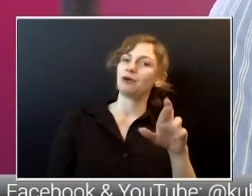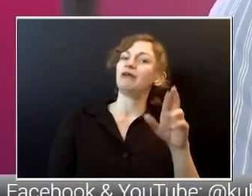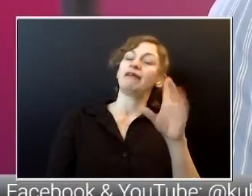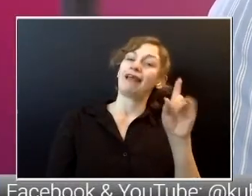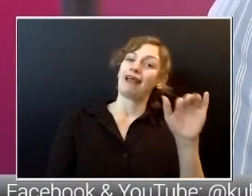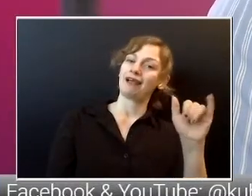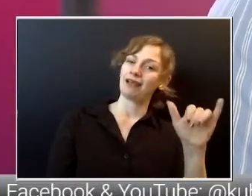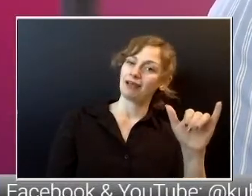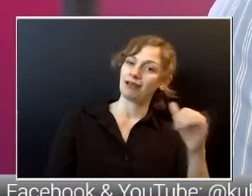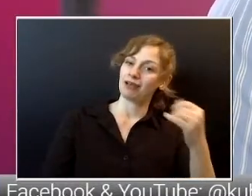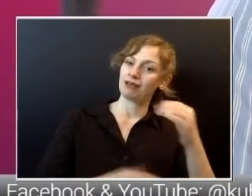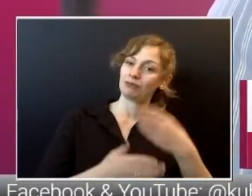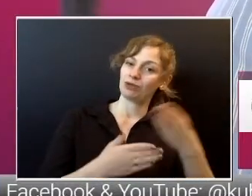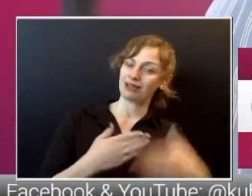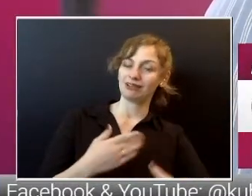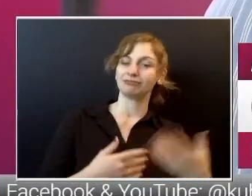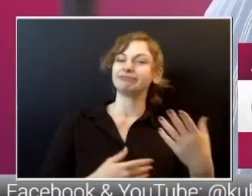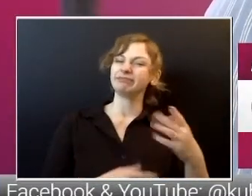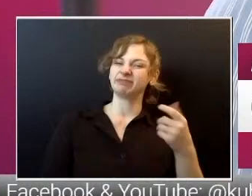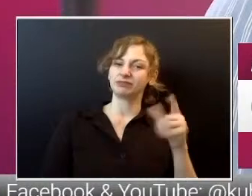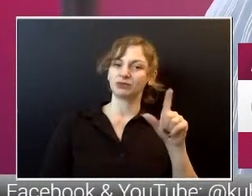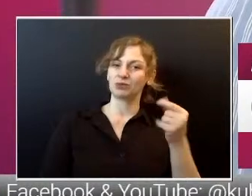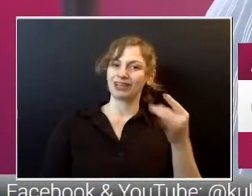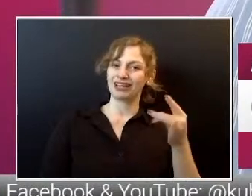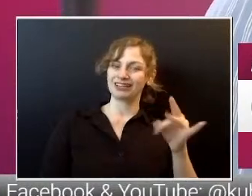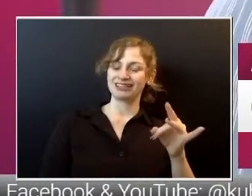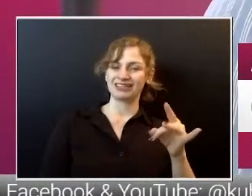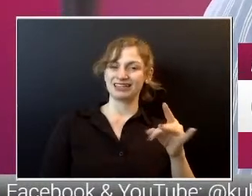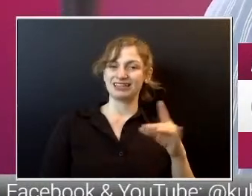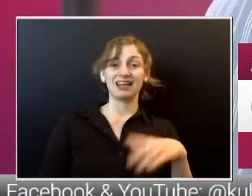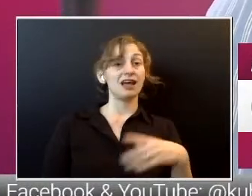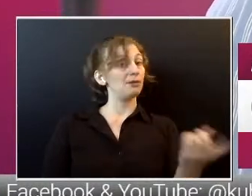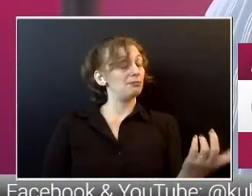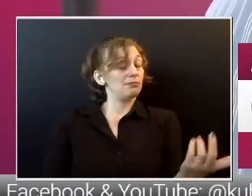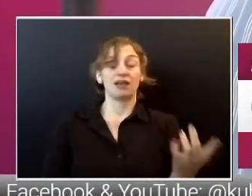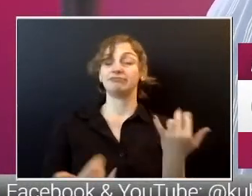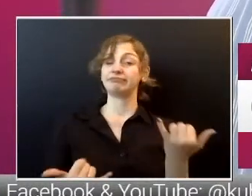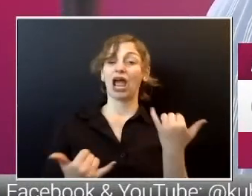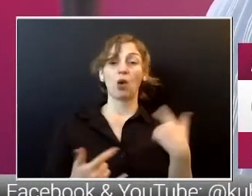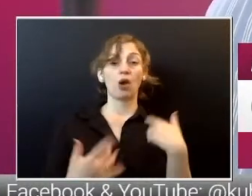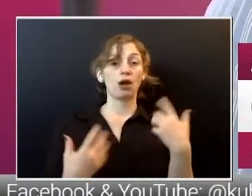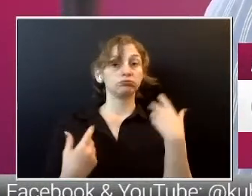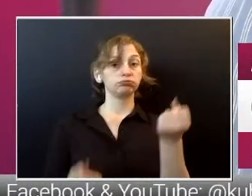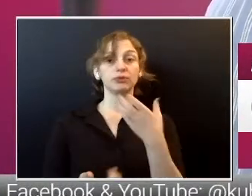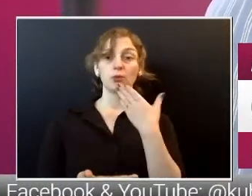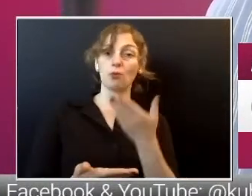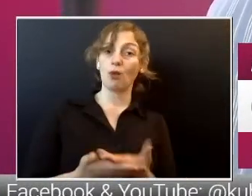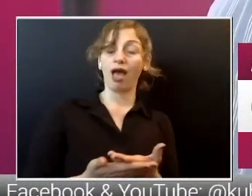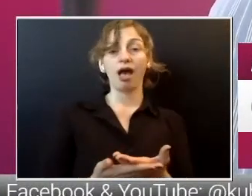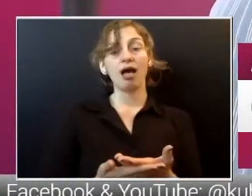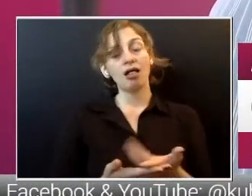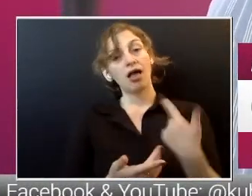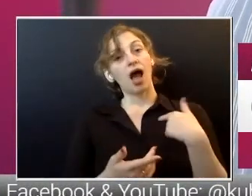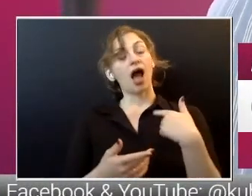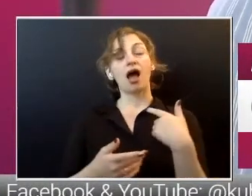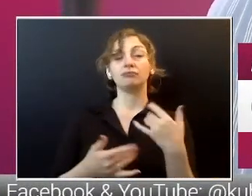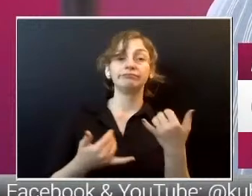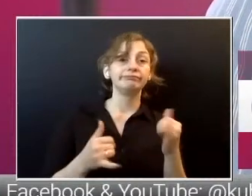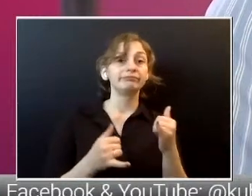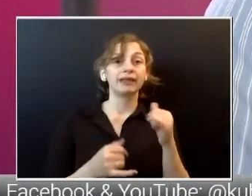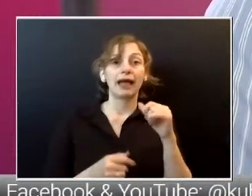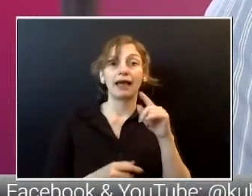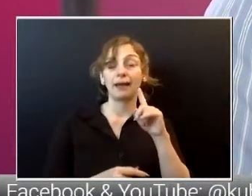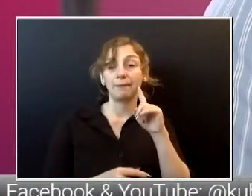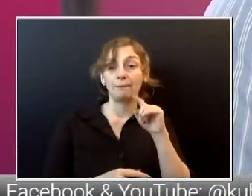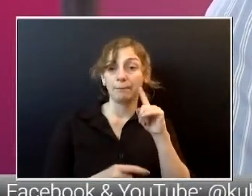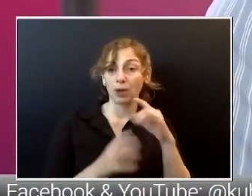very well, and I'm very active. I play pickleball, sail, ride horses, just do about anything I want. I'm just